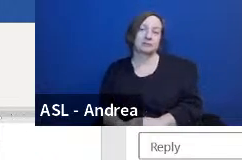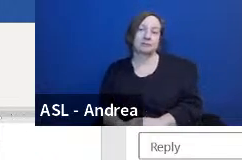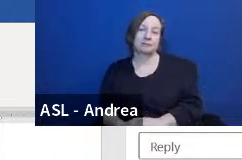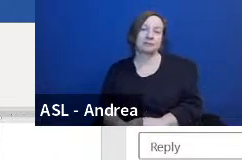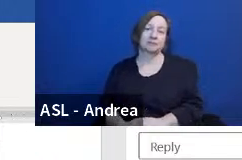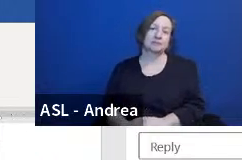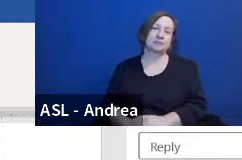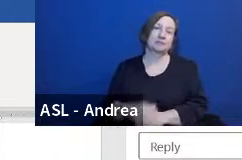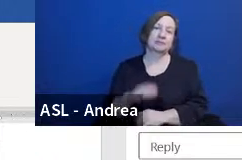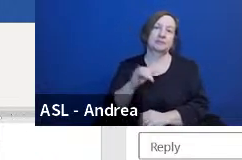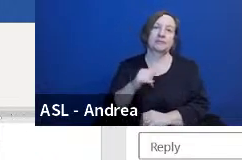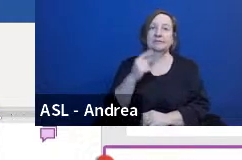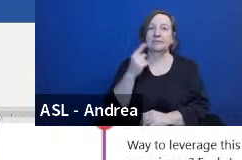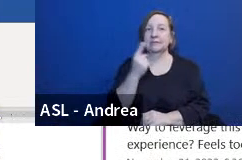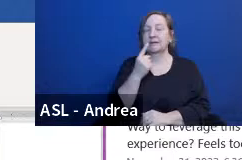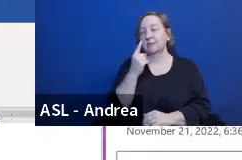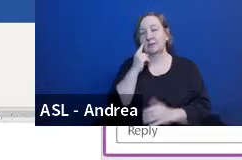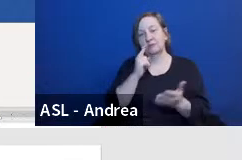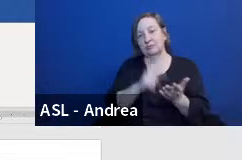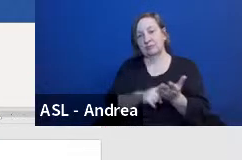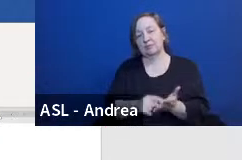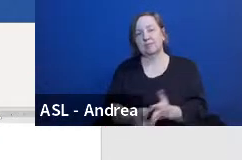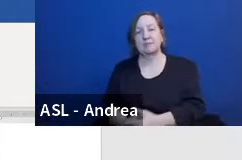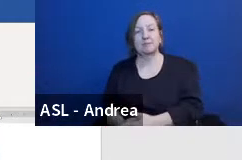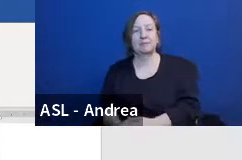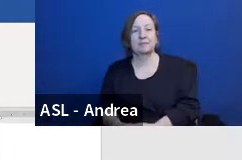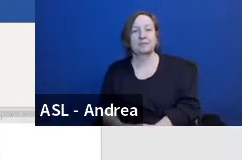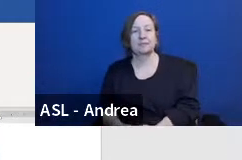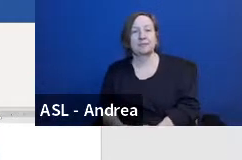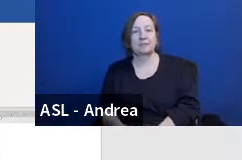that's definitely one to flag.